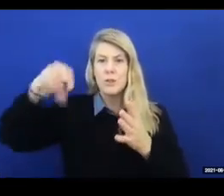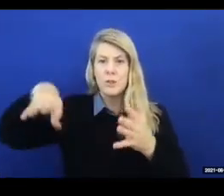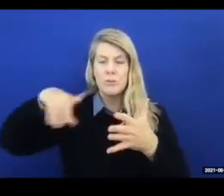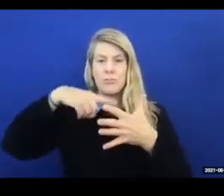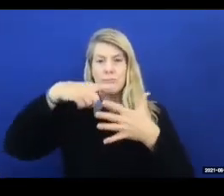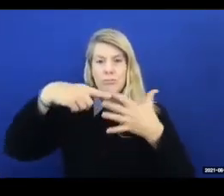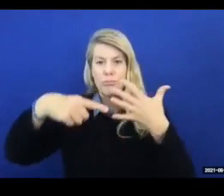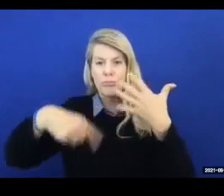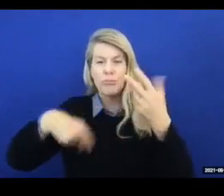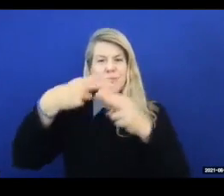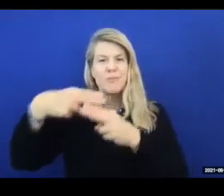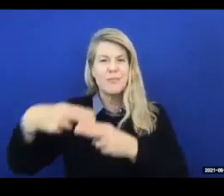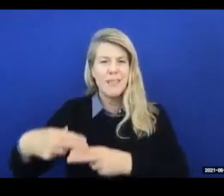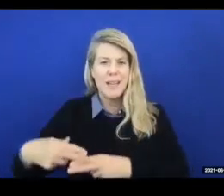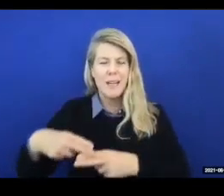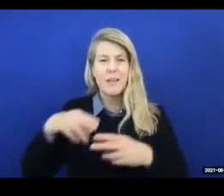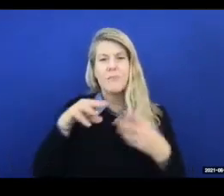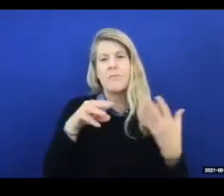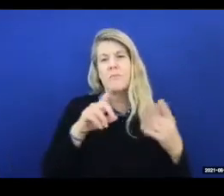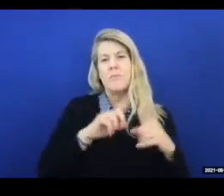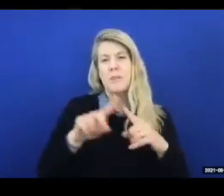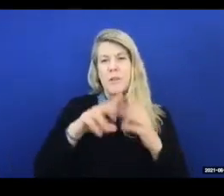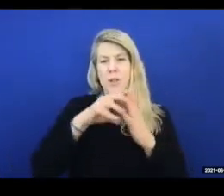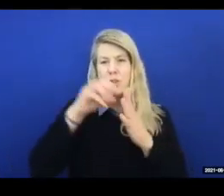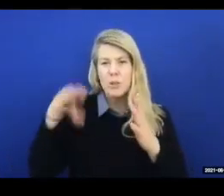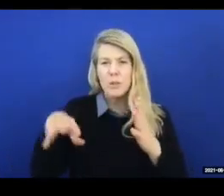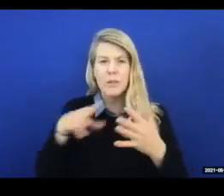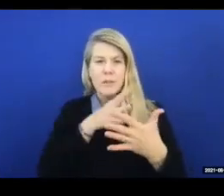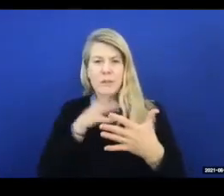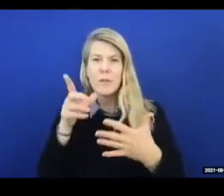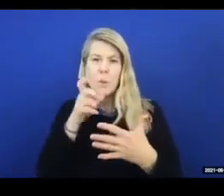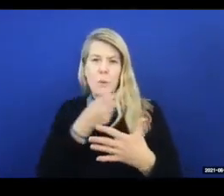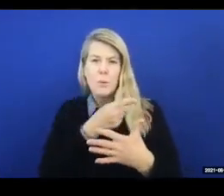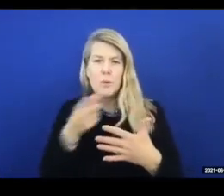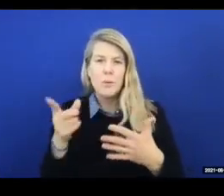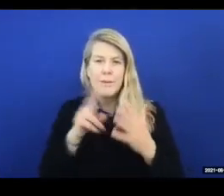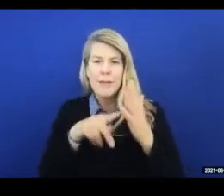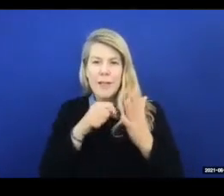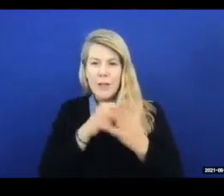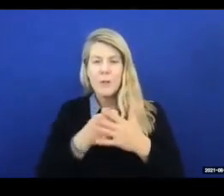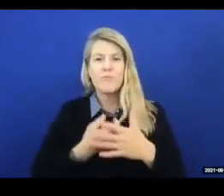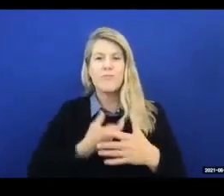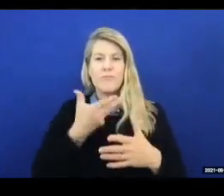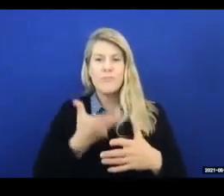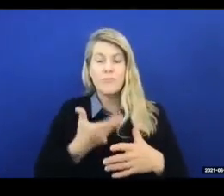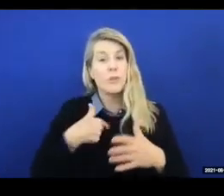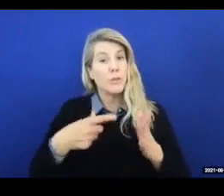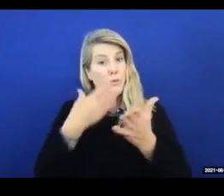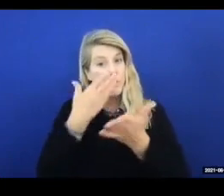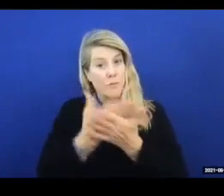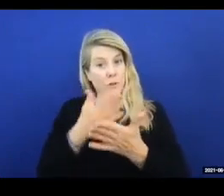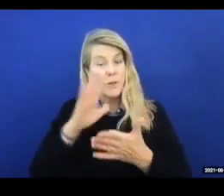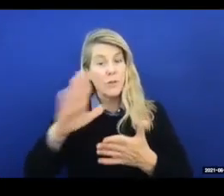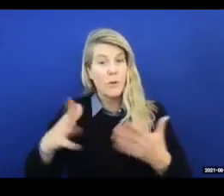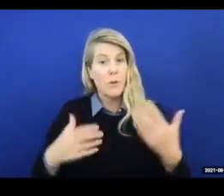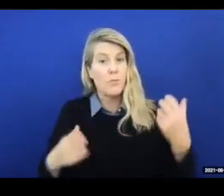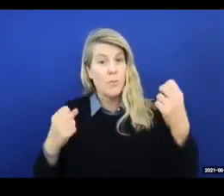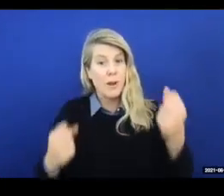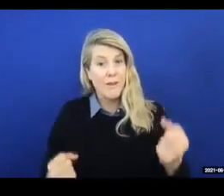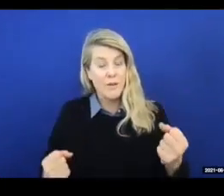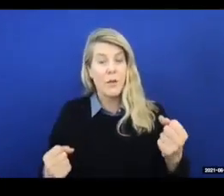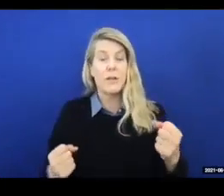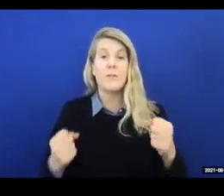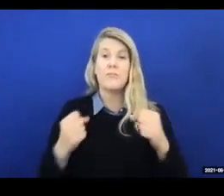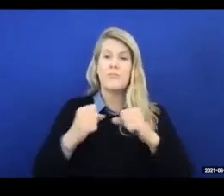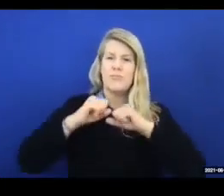Joshua, Karina, Emily, their stories, and many others. You've already demonstrated your bravery,